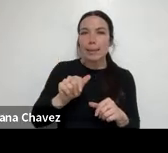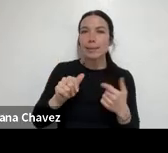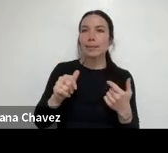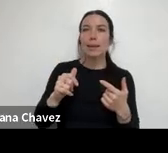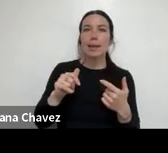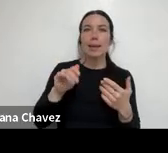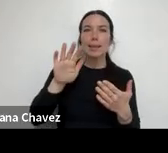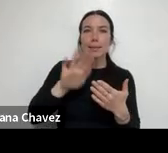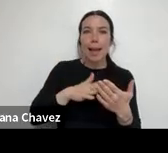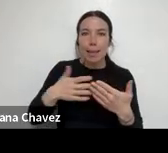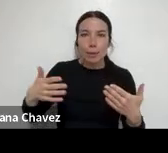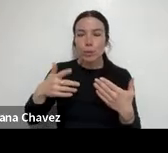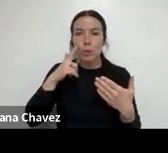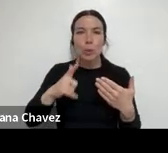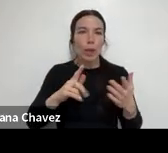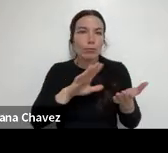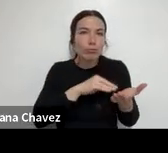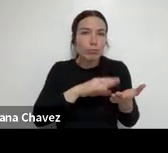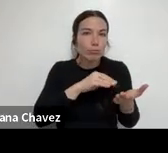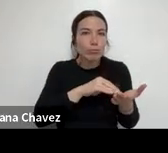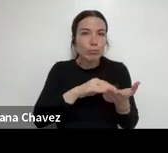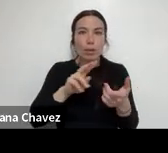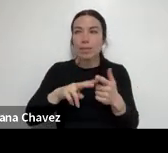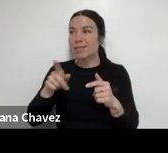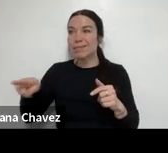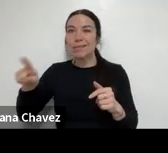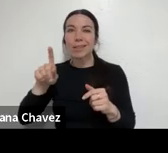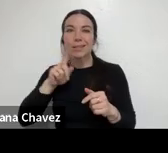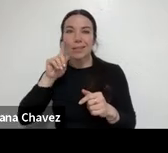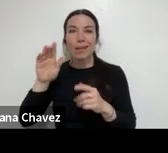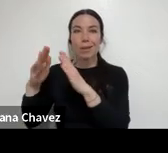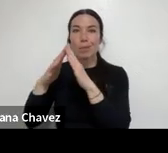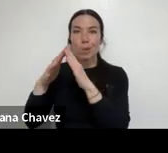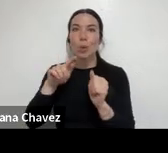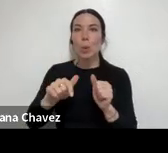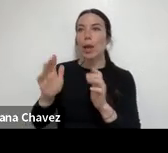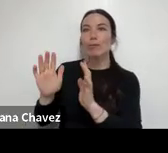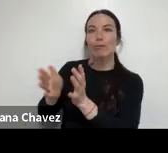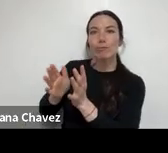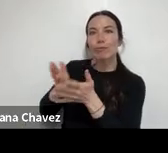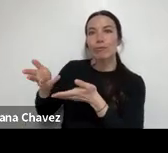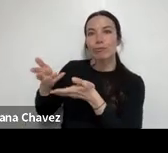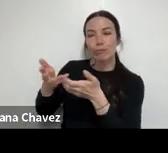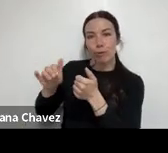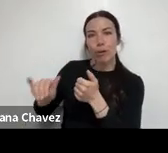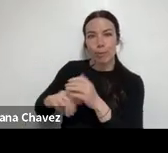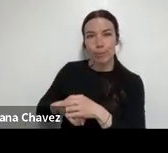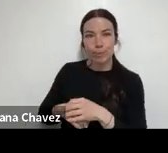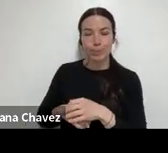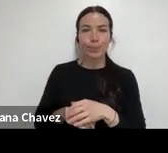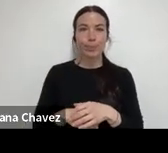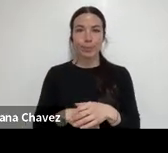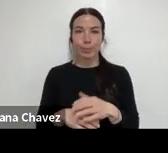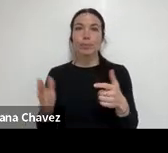communicate with the deaf Italian community. Furthermore, you will have 30 hours